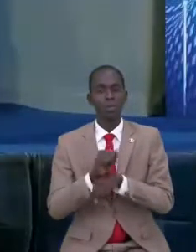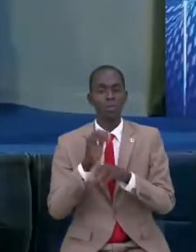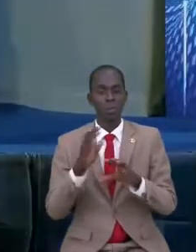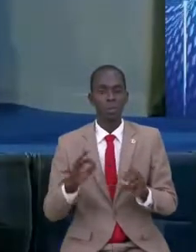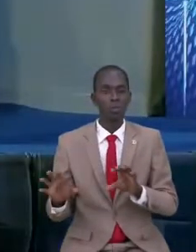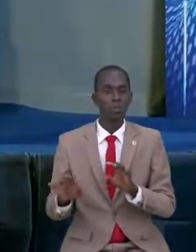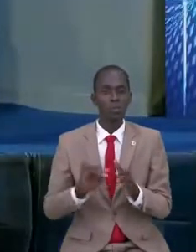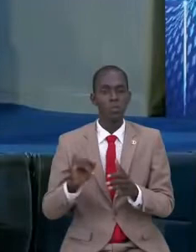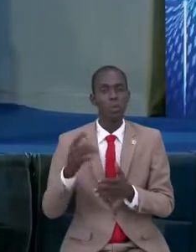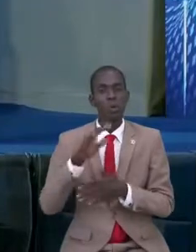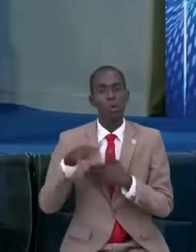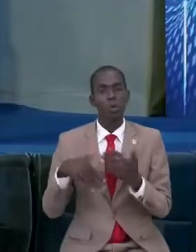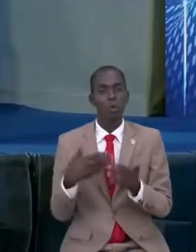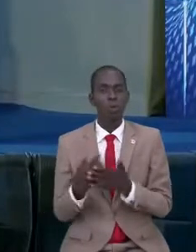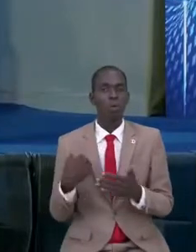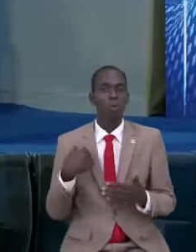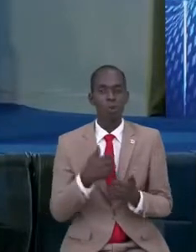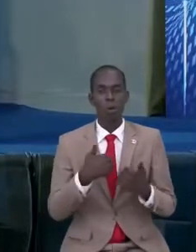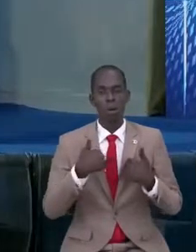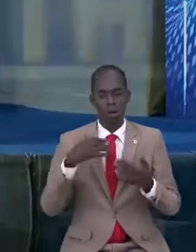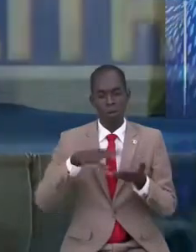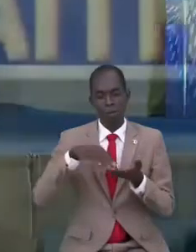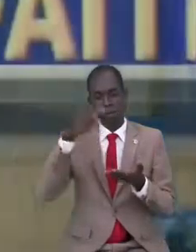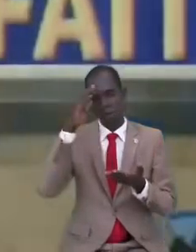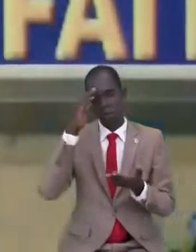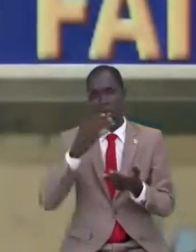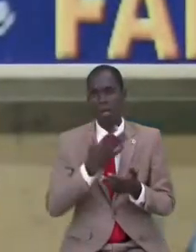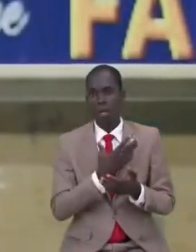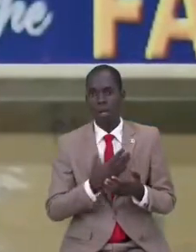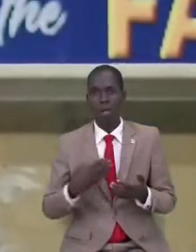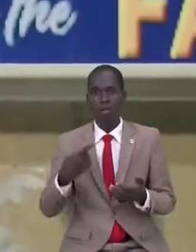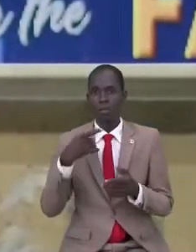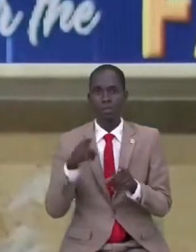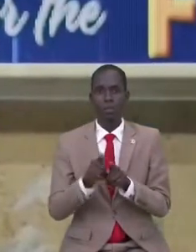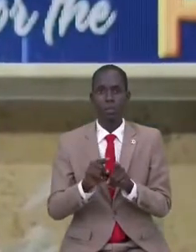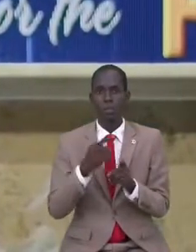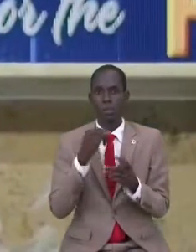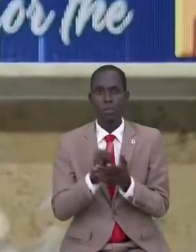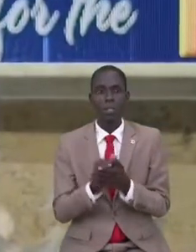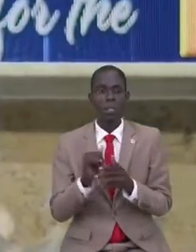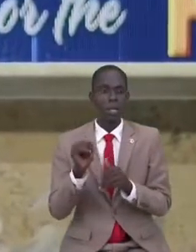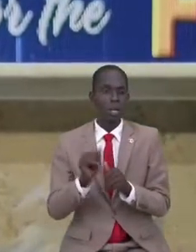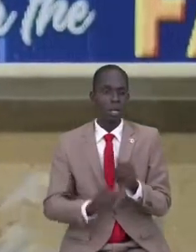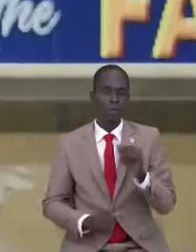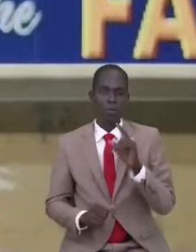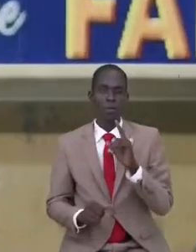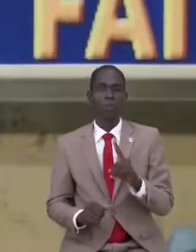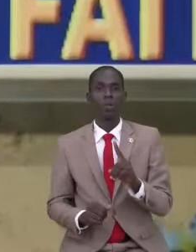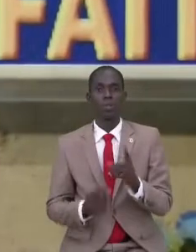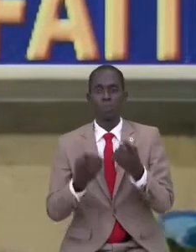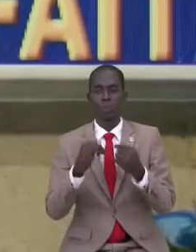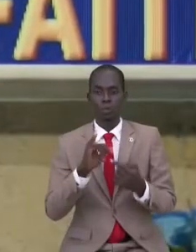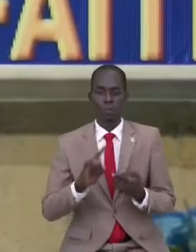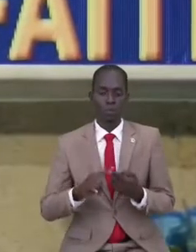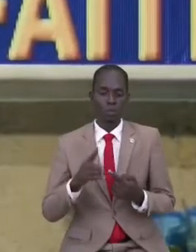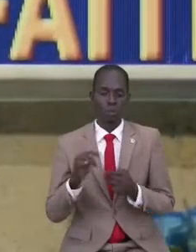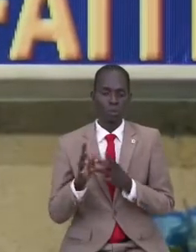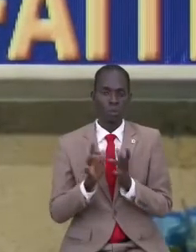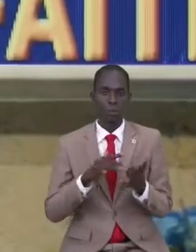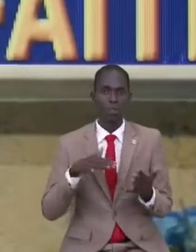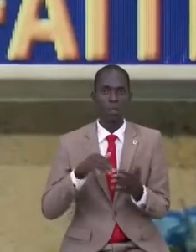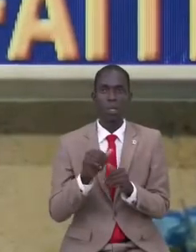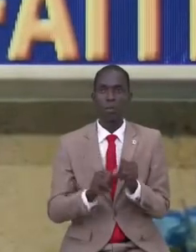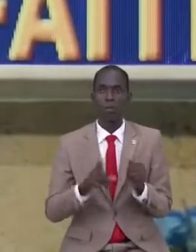what we're being taught. Then on the other hand, it says, and everyone, coming to the Bible study,